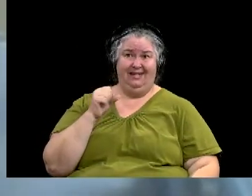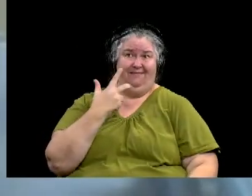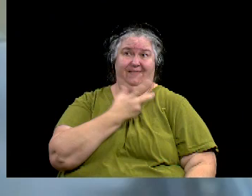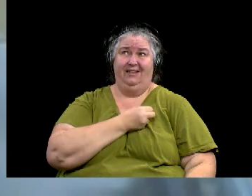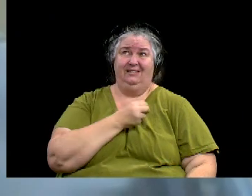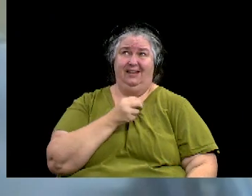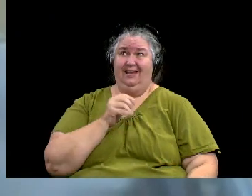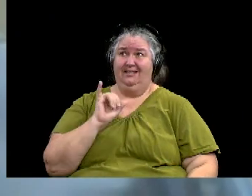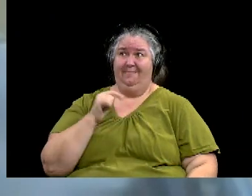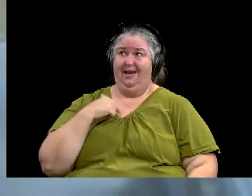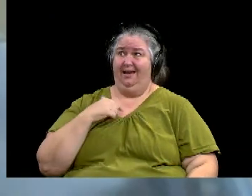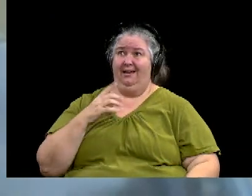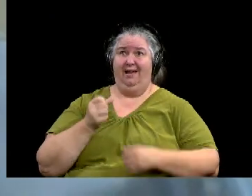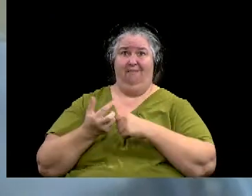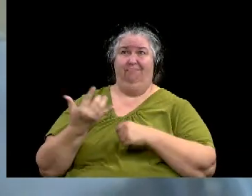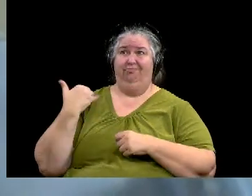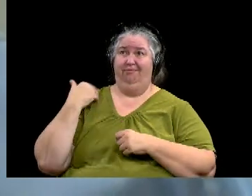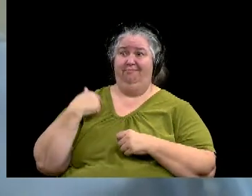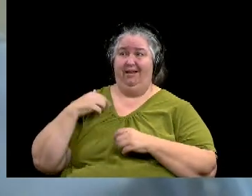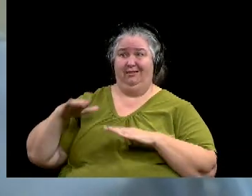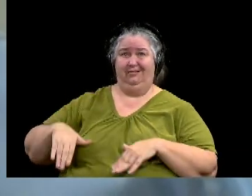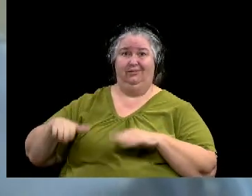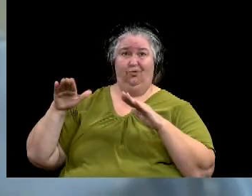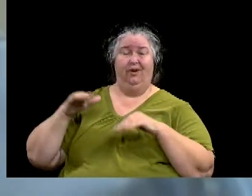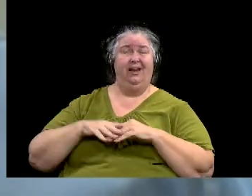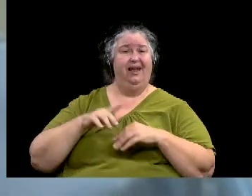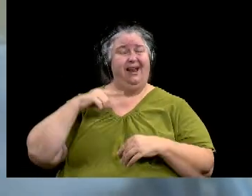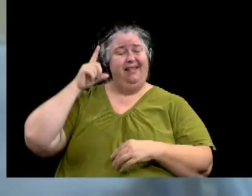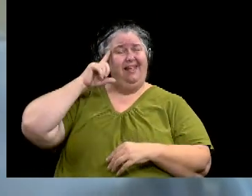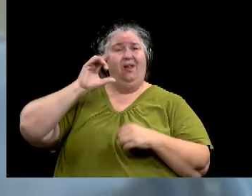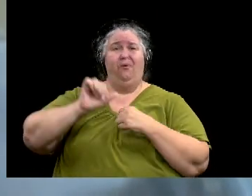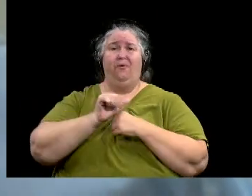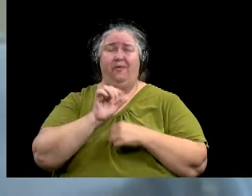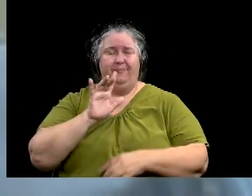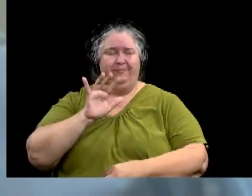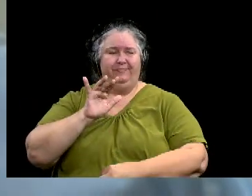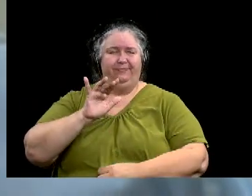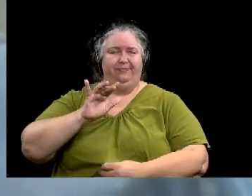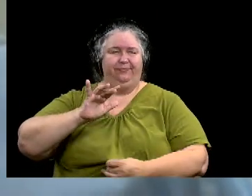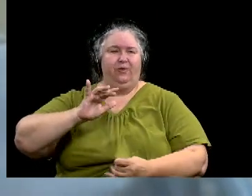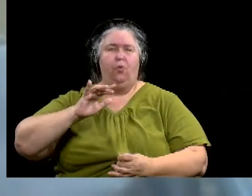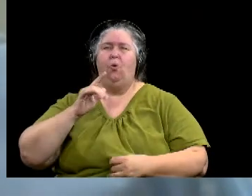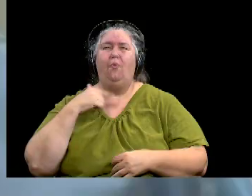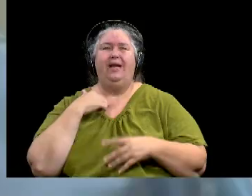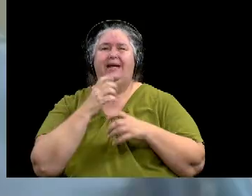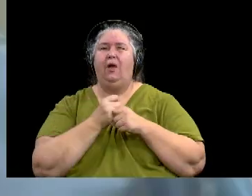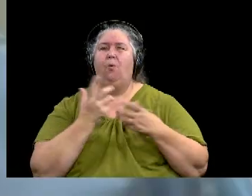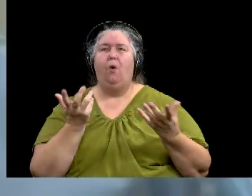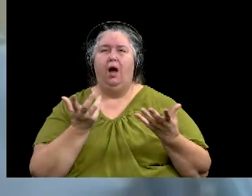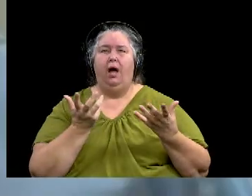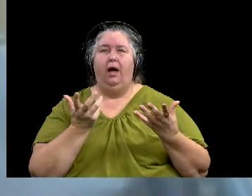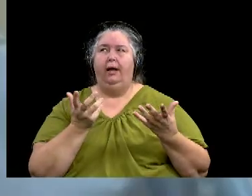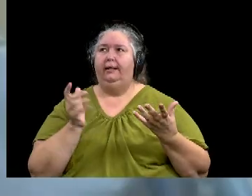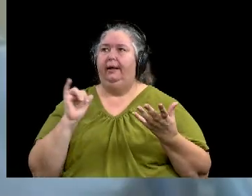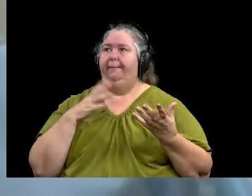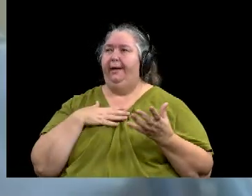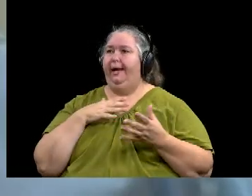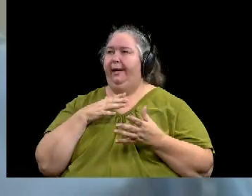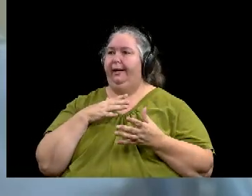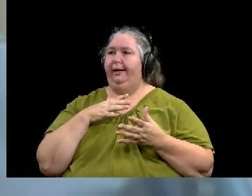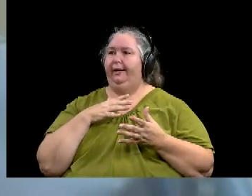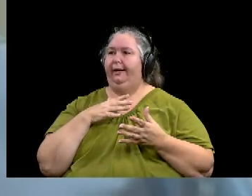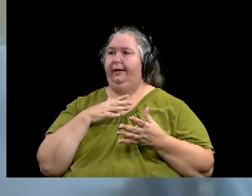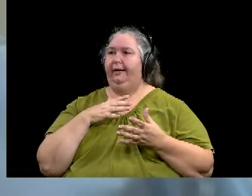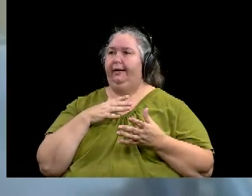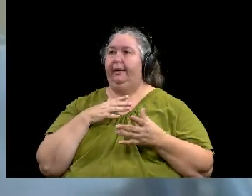we're at risk of forgetting is what my grandmother's life was like, who was married 100 years ago. She